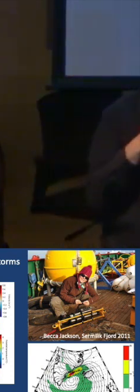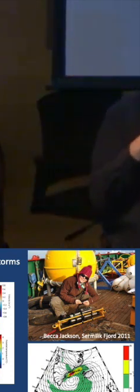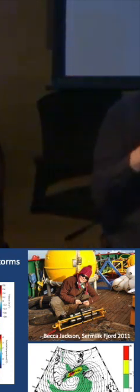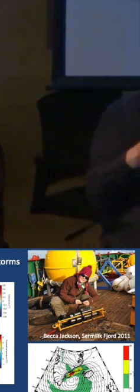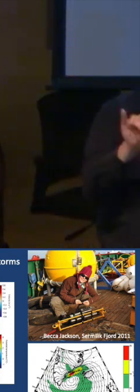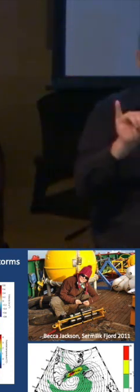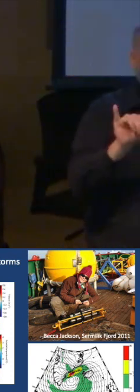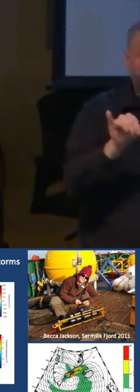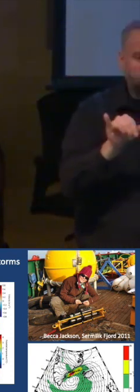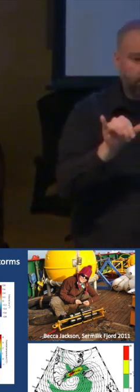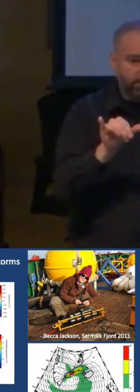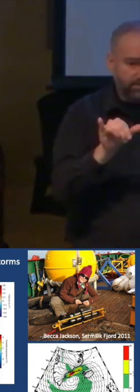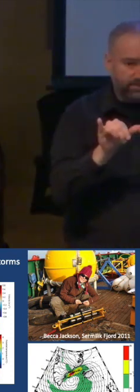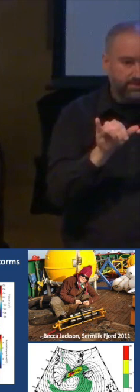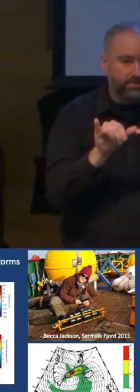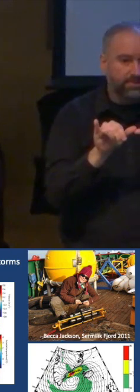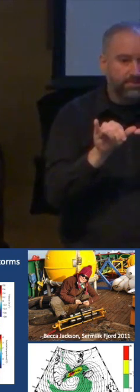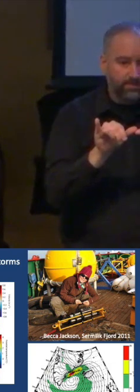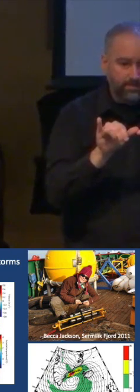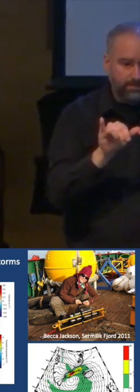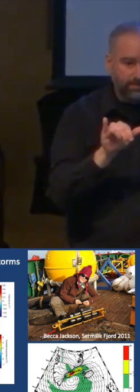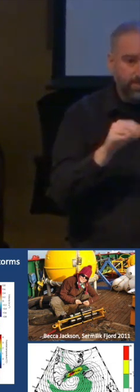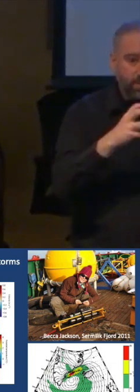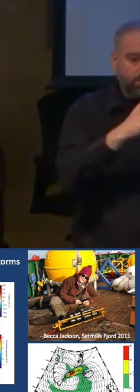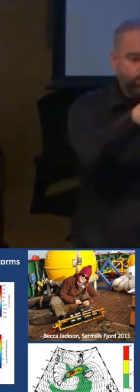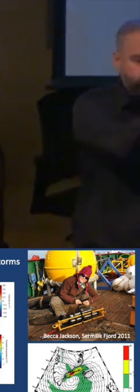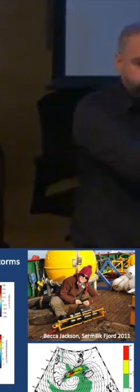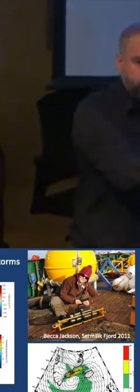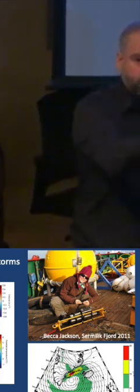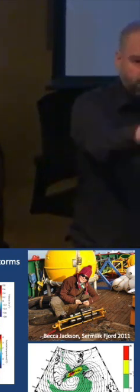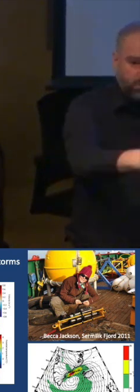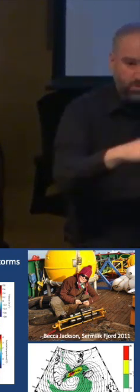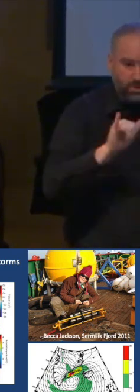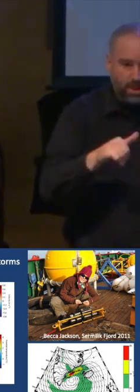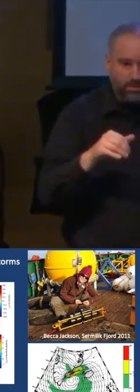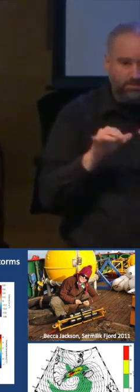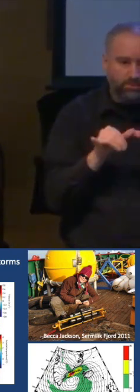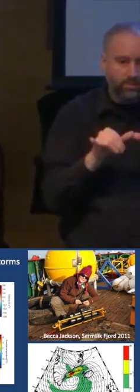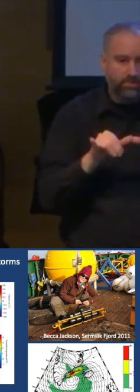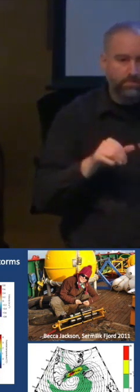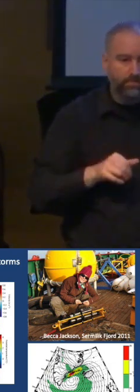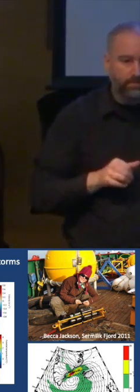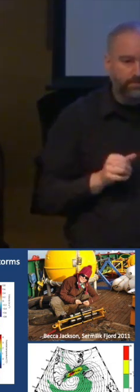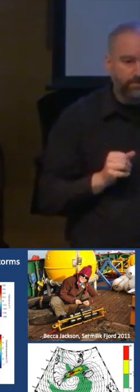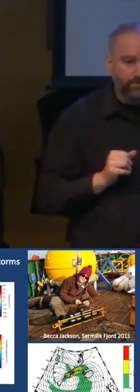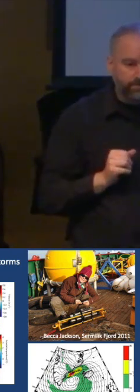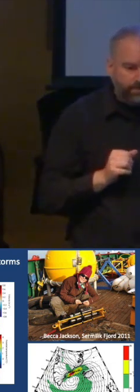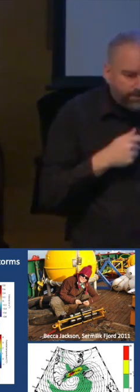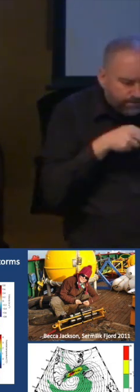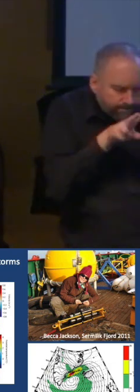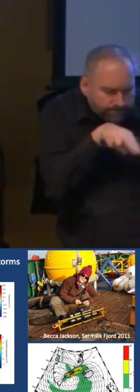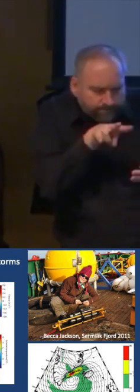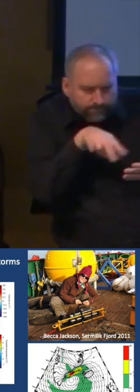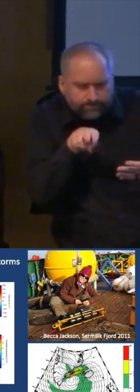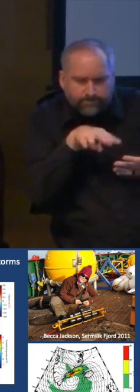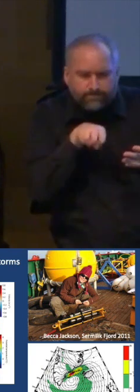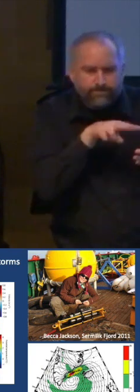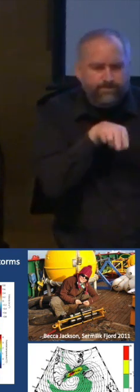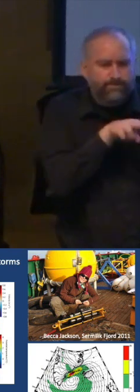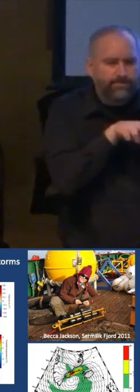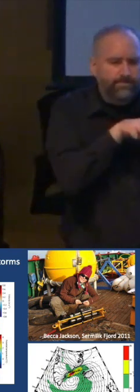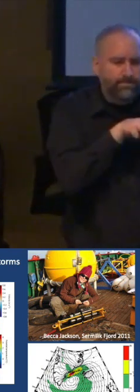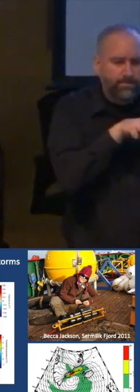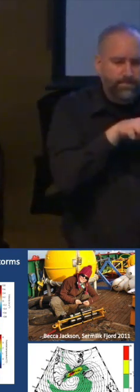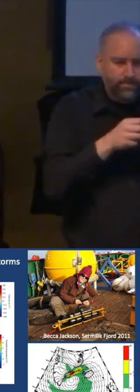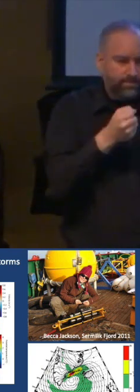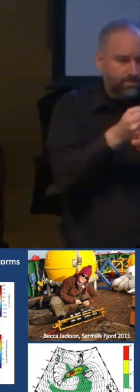what that means very shortly. And we found that every time that there's a storm passing along the coast of Greenland, and this is right